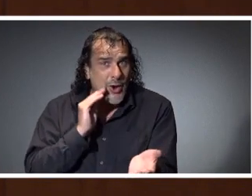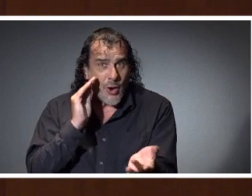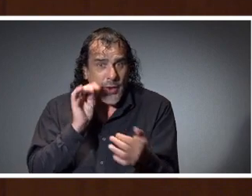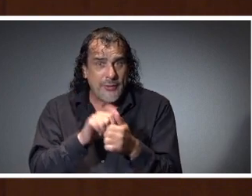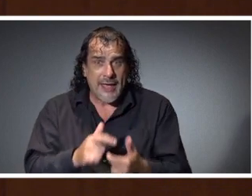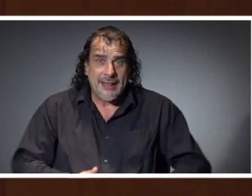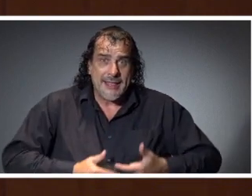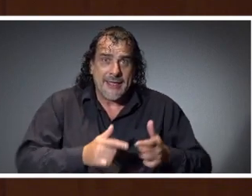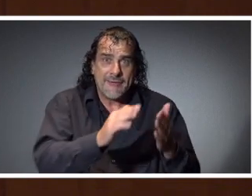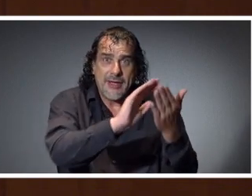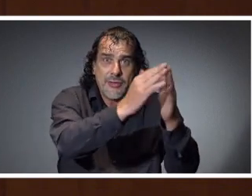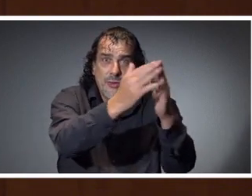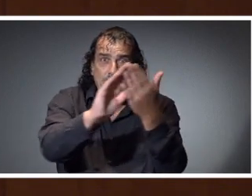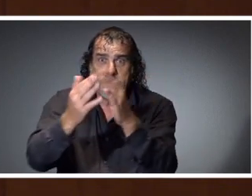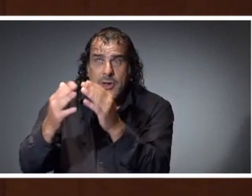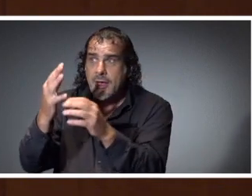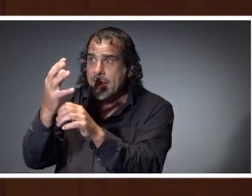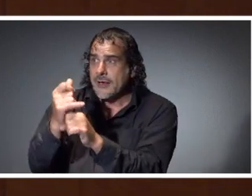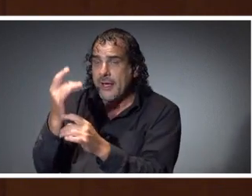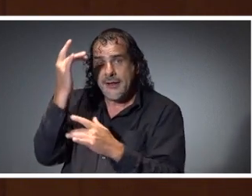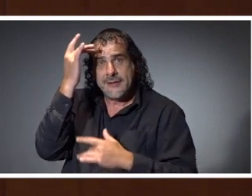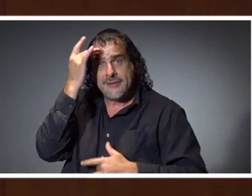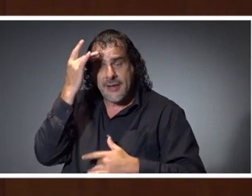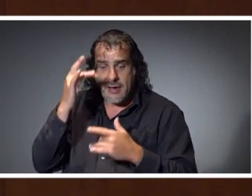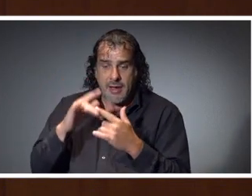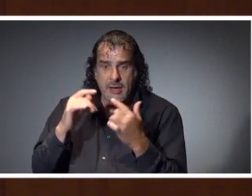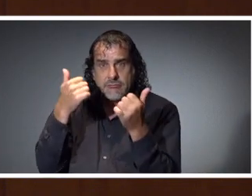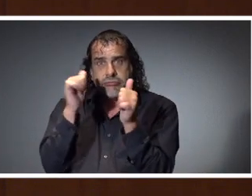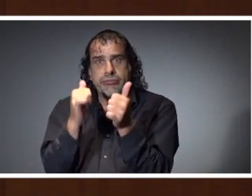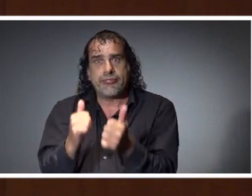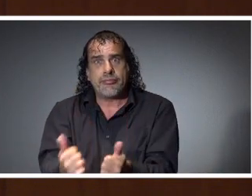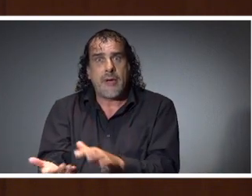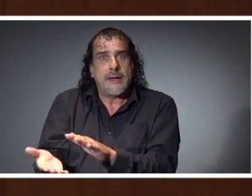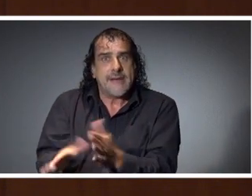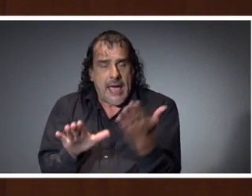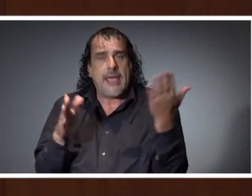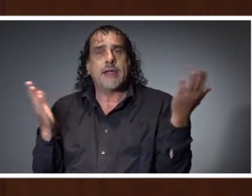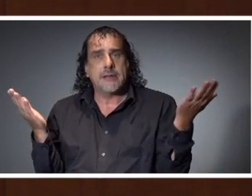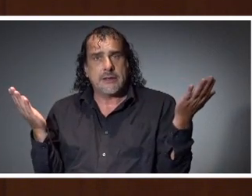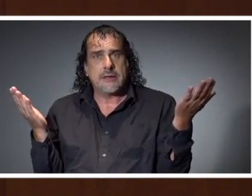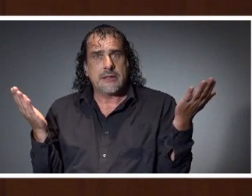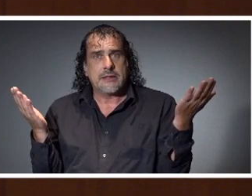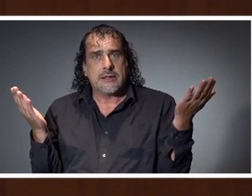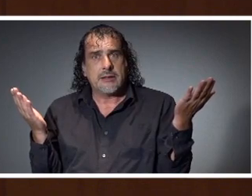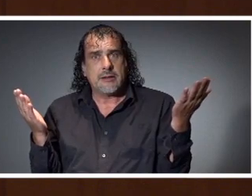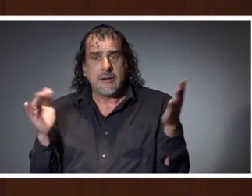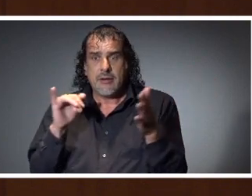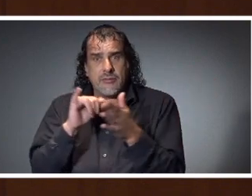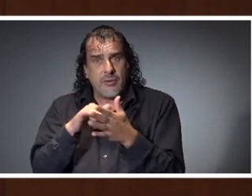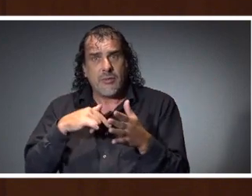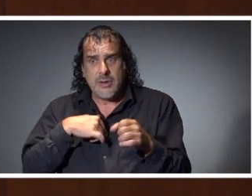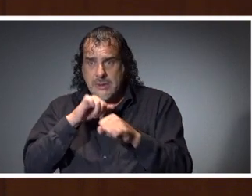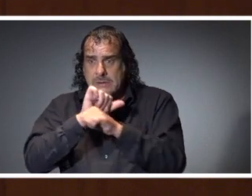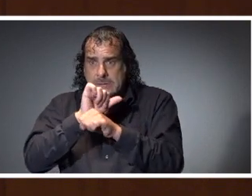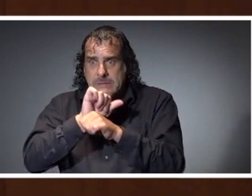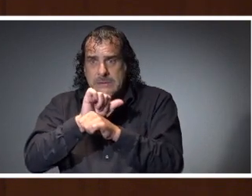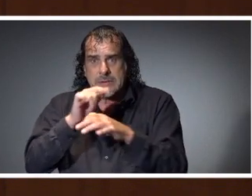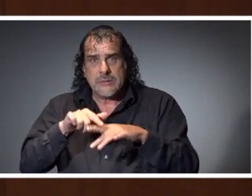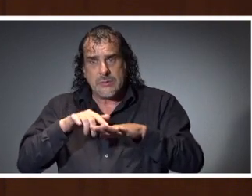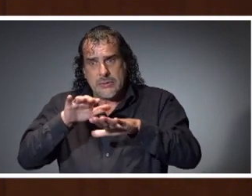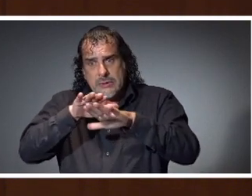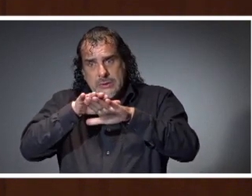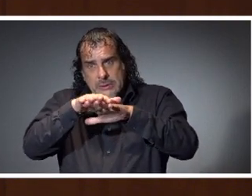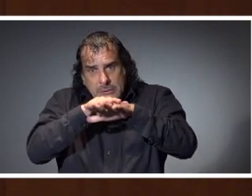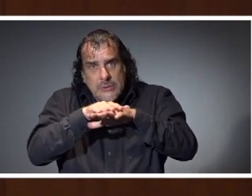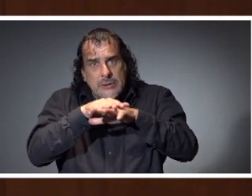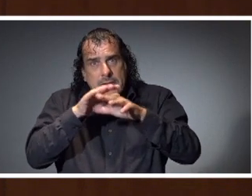community. They're contracting COVID, and they're getting sick, and they're dying. So it's something we really need to work diligently to suppress in the community